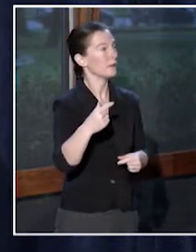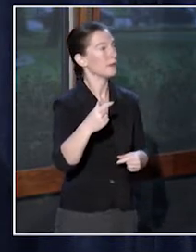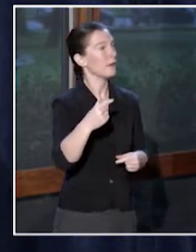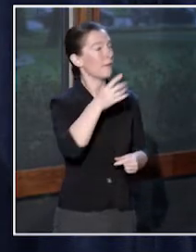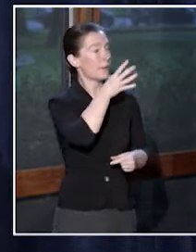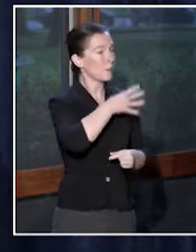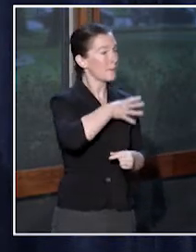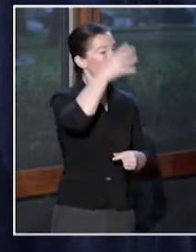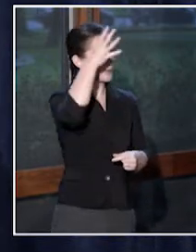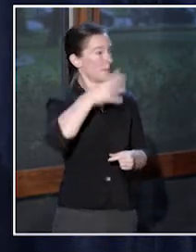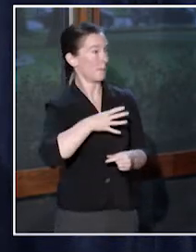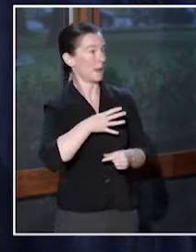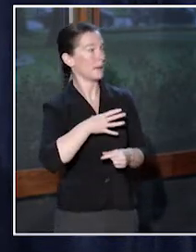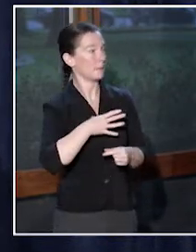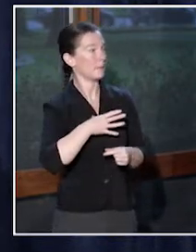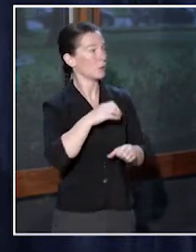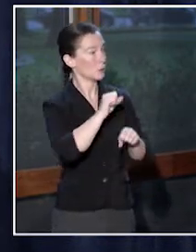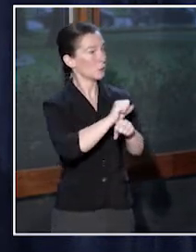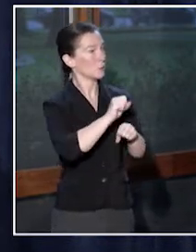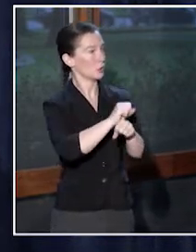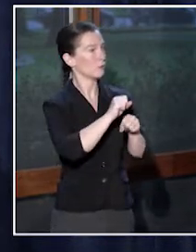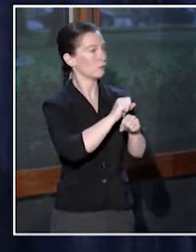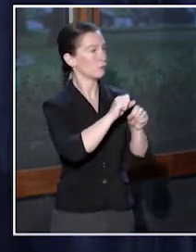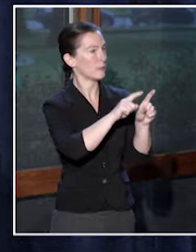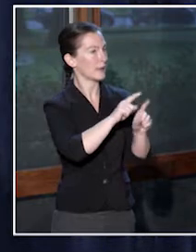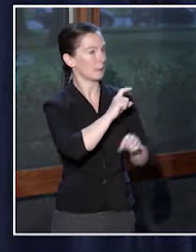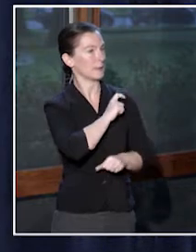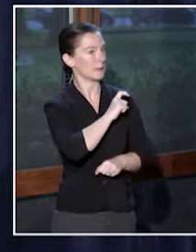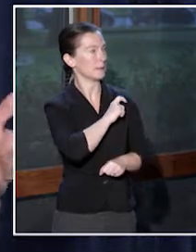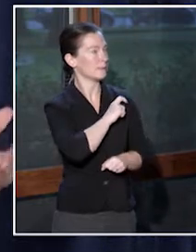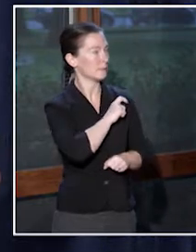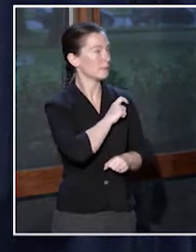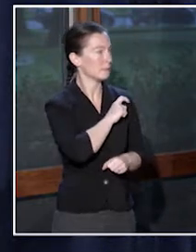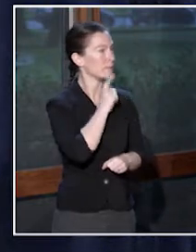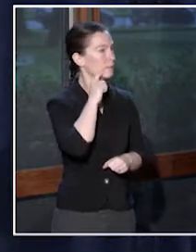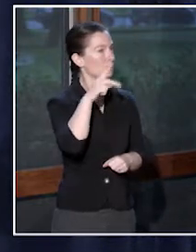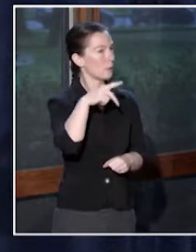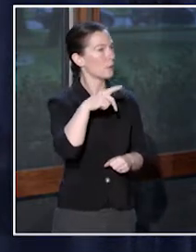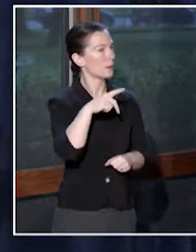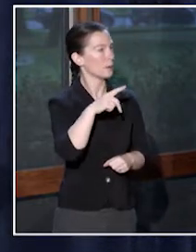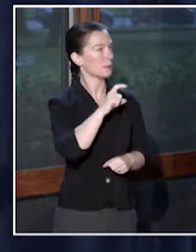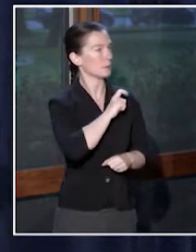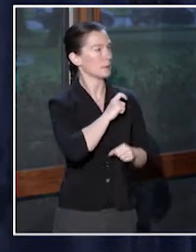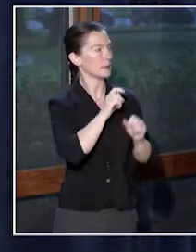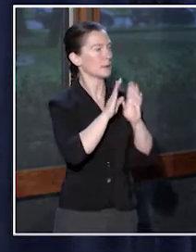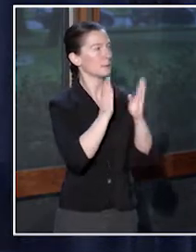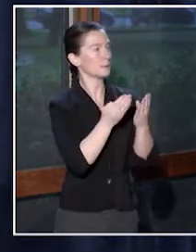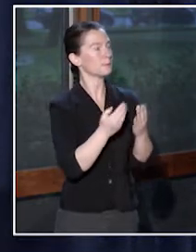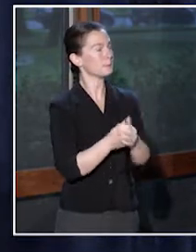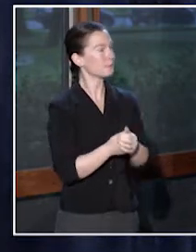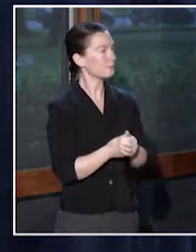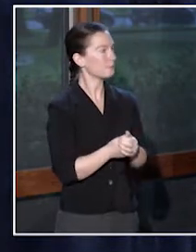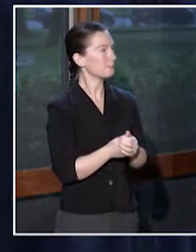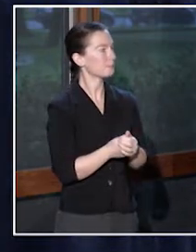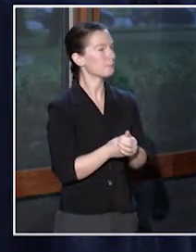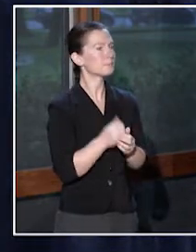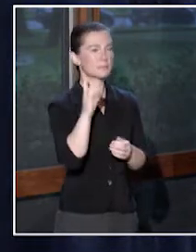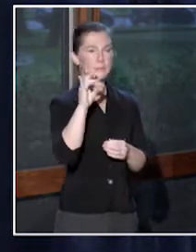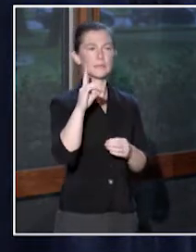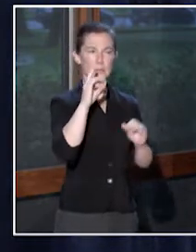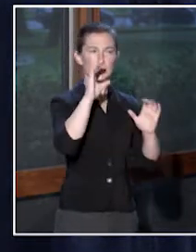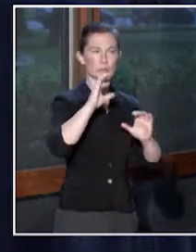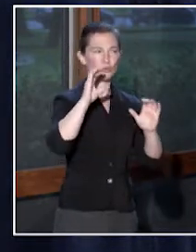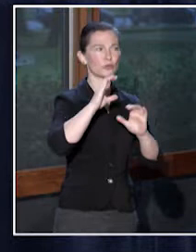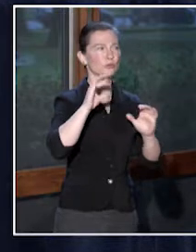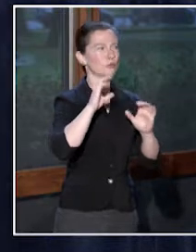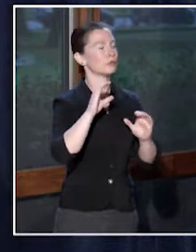police officers in the Portland Police Bureau. We conducted the search, but we didn't just go out and do it as though it